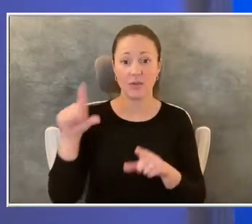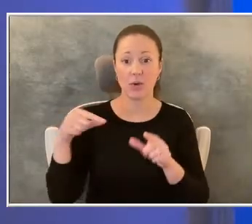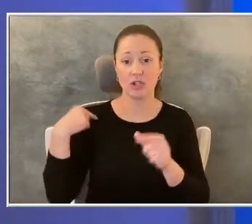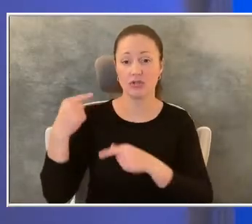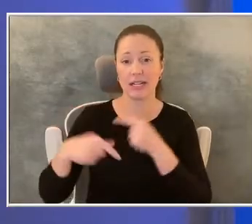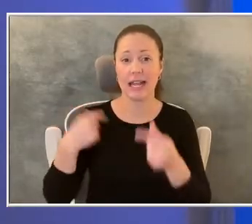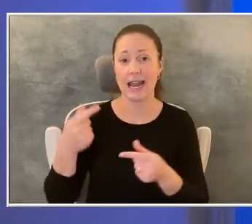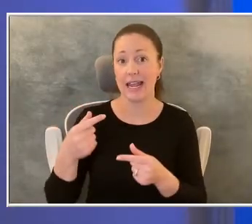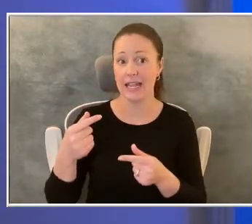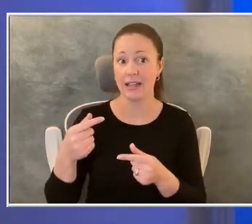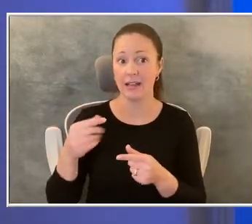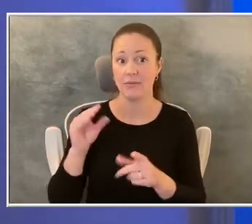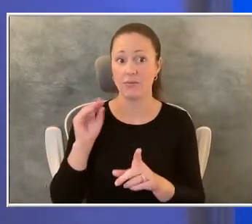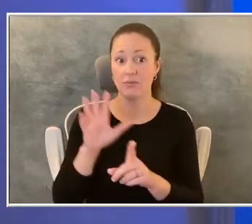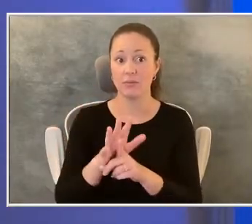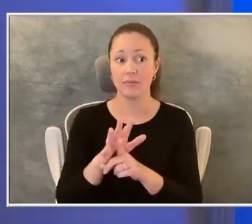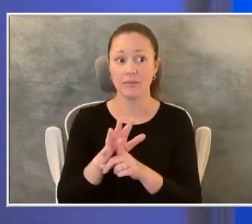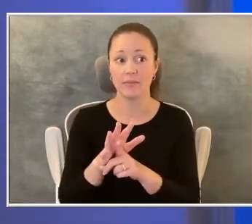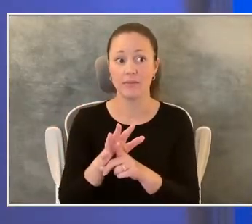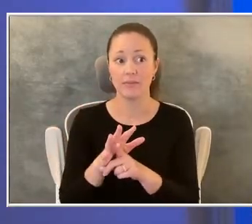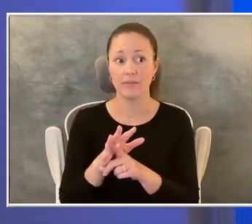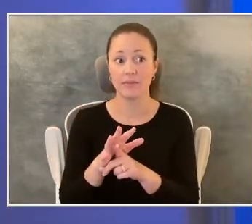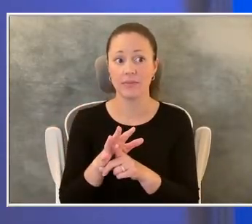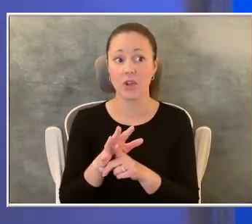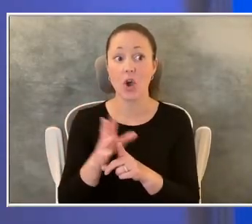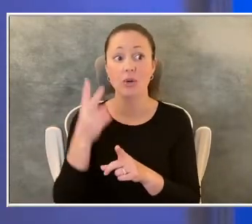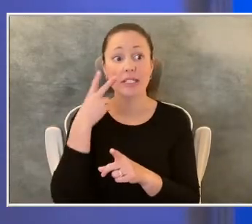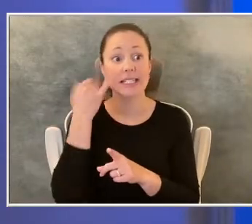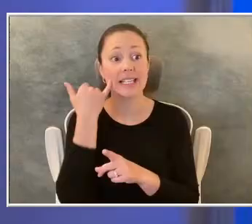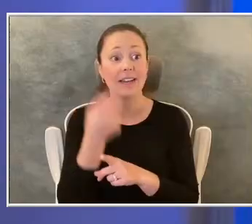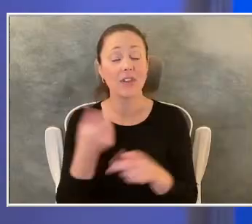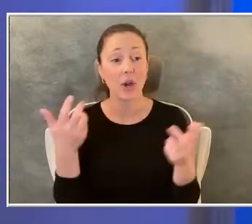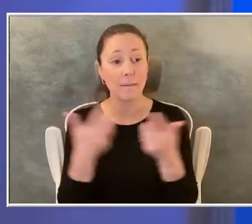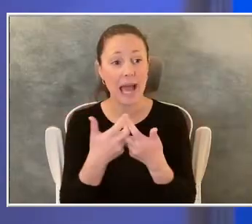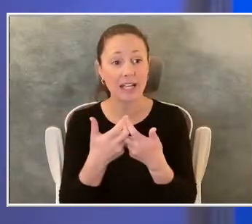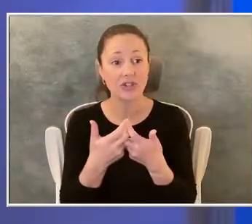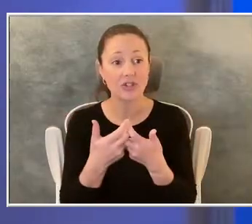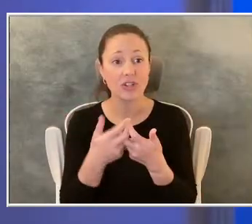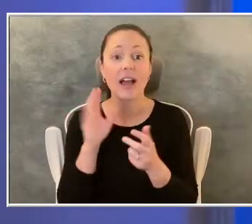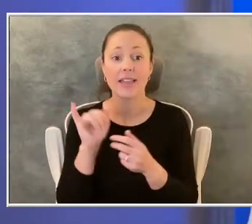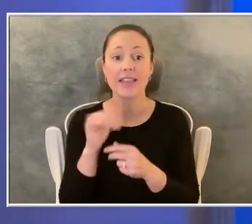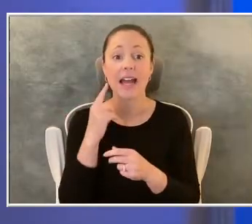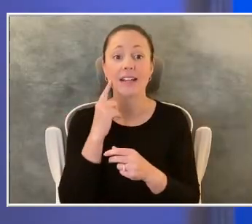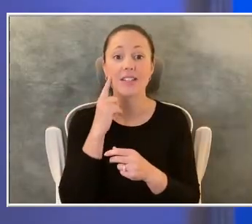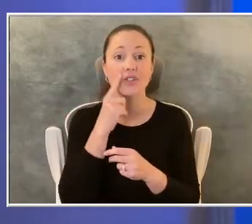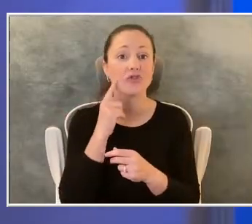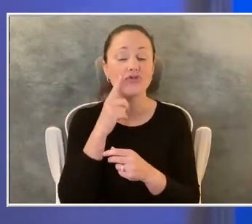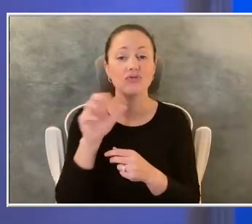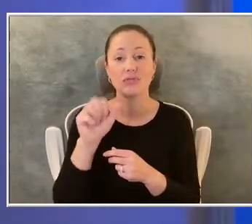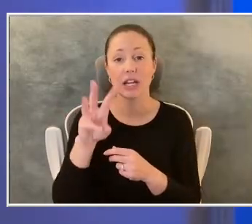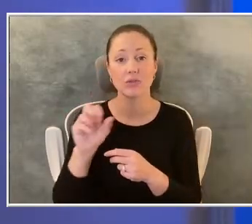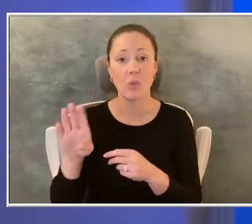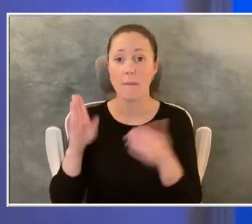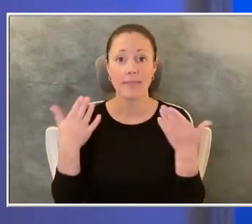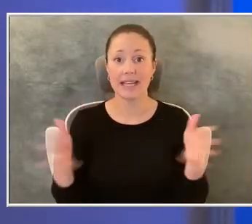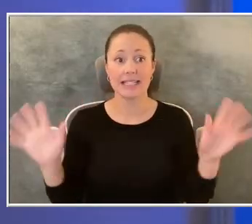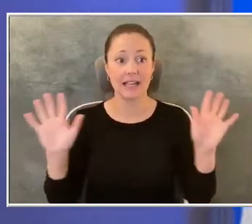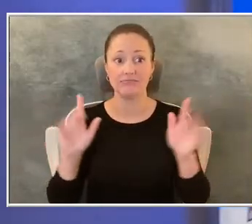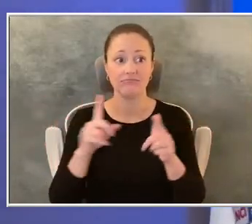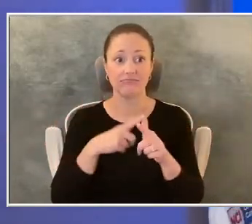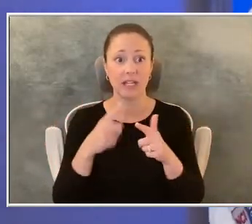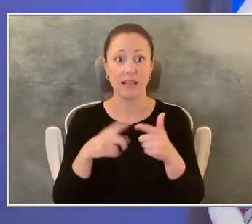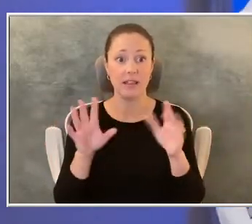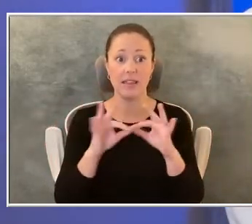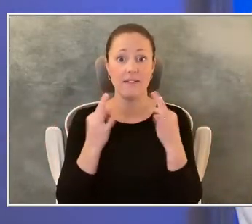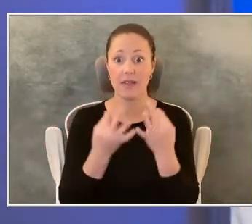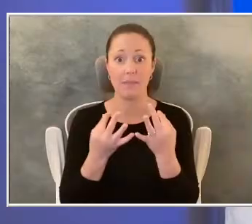predisposition. Well, No, just to see match. if you're a match. Oh, I see, yeah. Yeah. So that is a cheek swab. Yeah. And the family members could be living elsewhere. We just